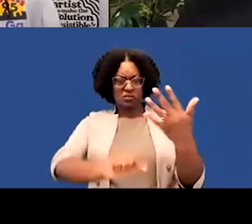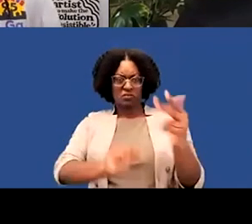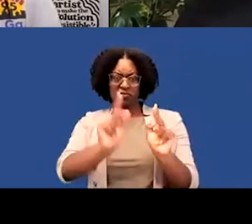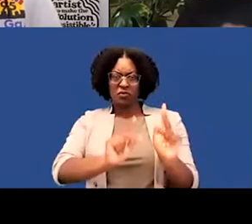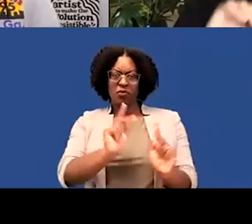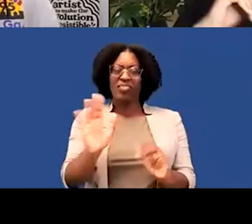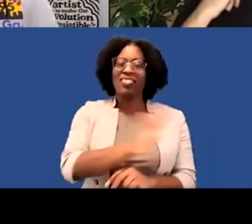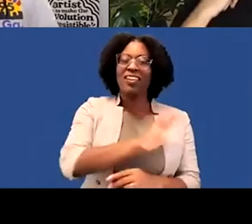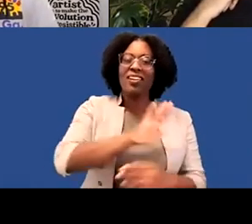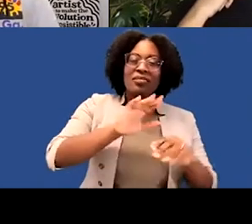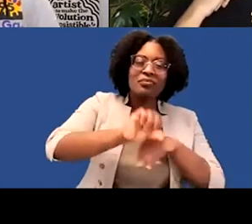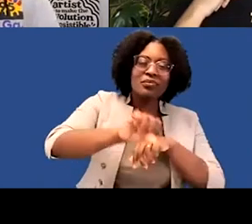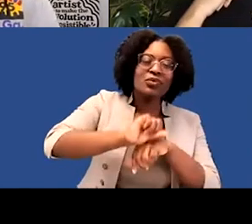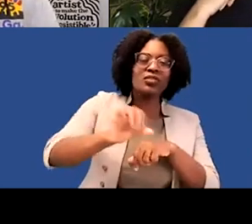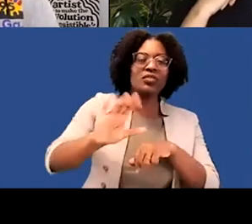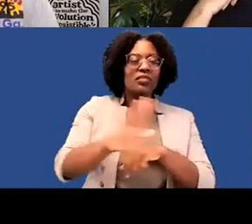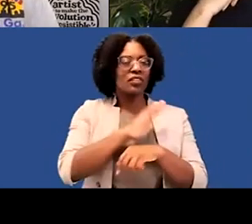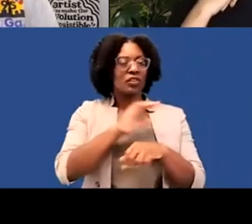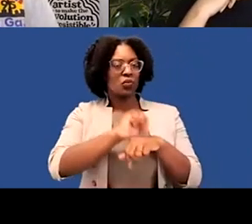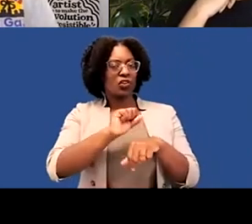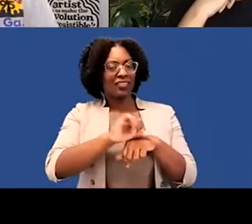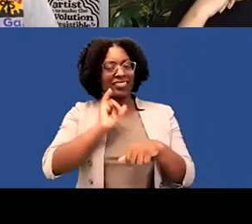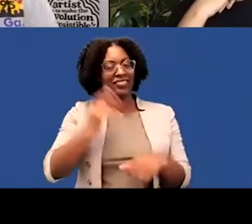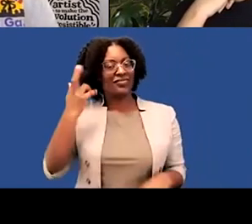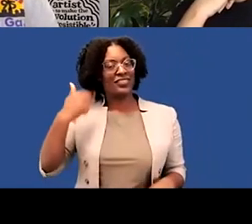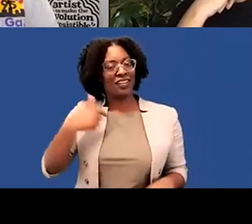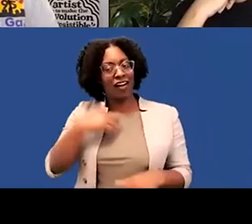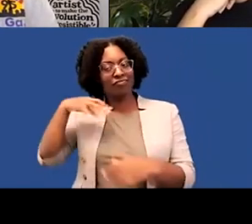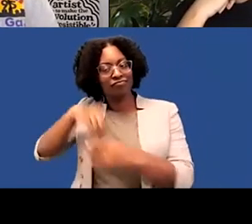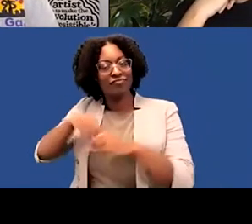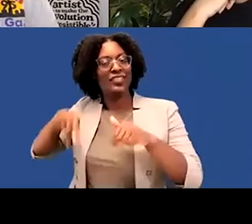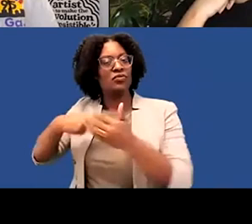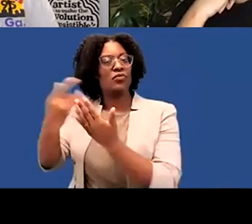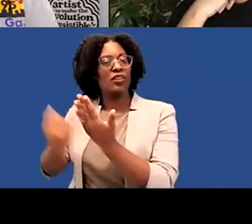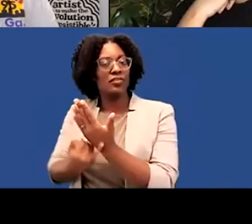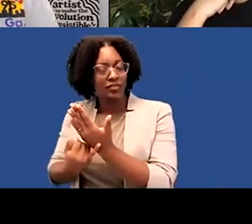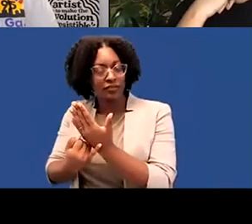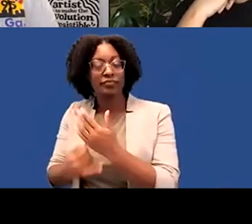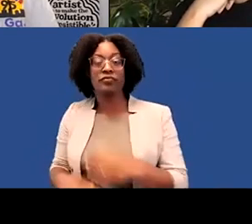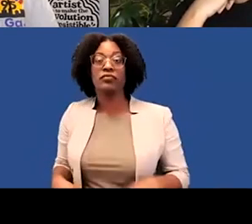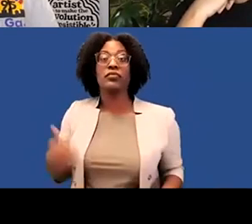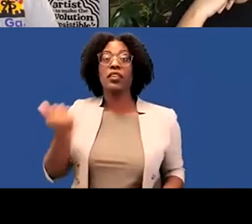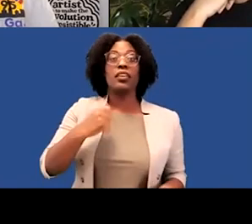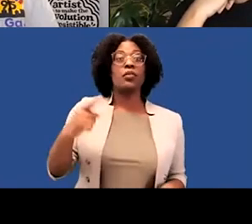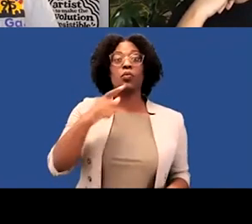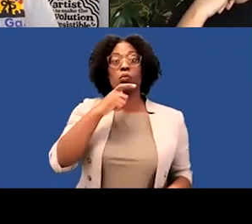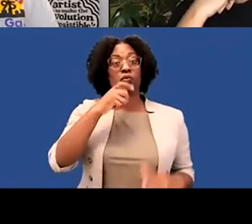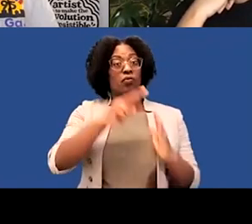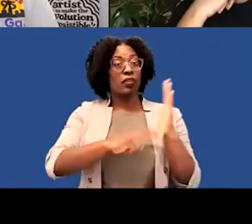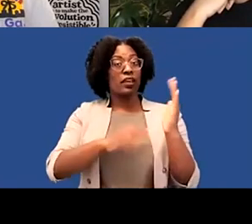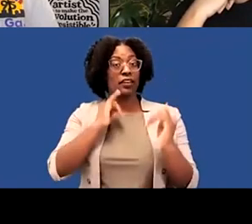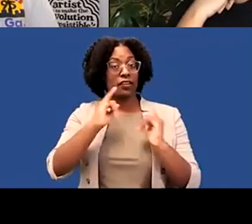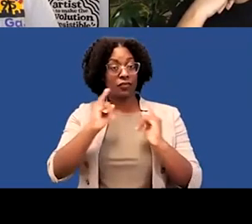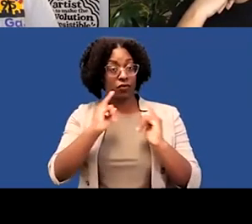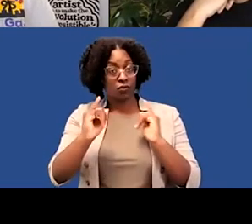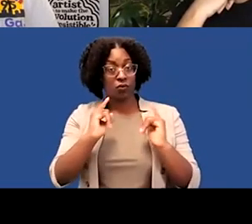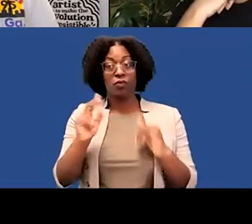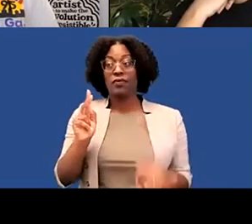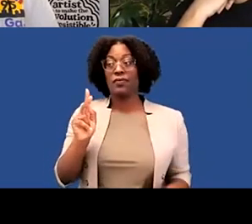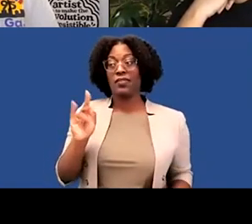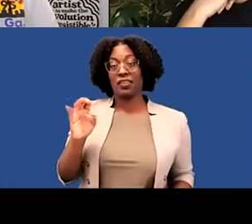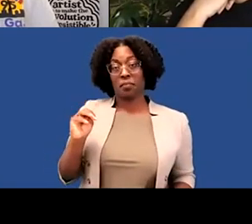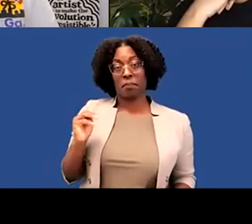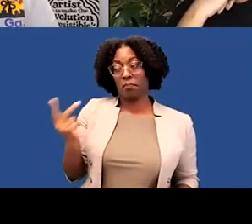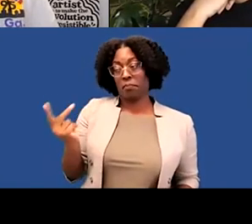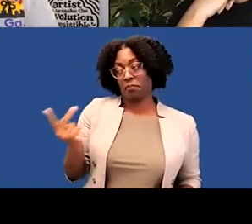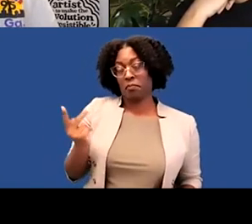of somebody stumbling across this book. And, you know, anyone who's read an interview with Kimberly and I lately or listened to us recently knows that, you know,